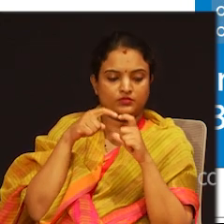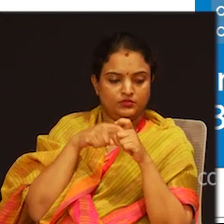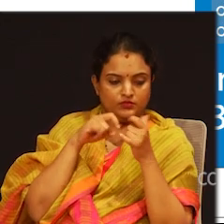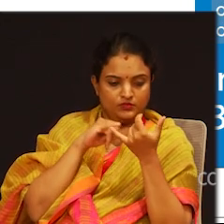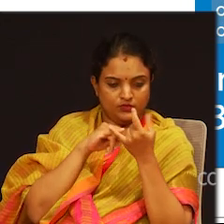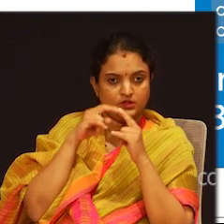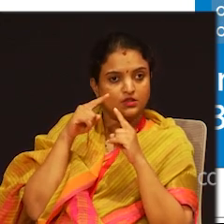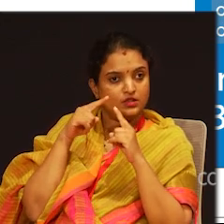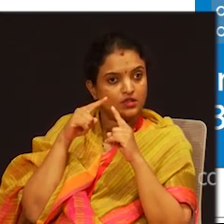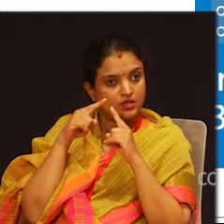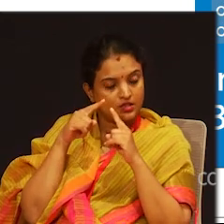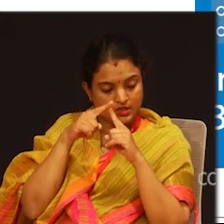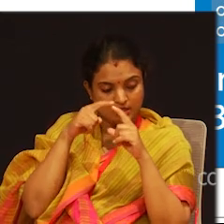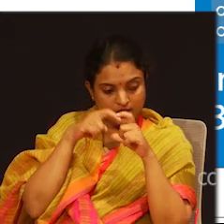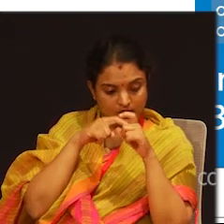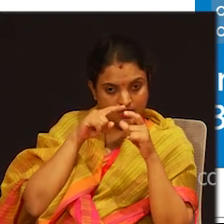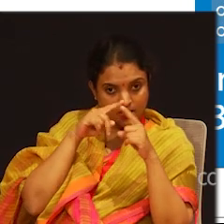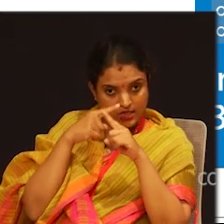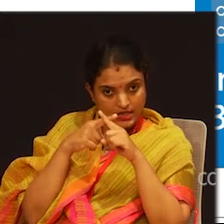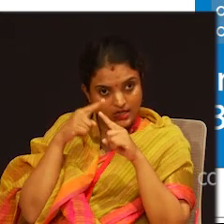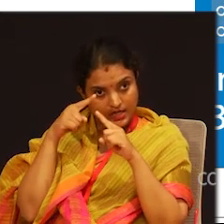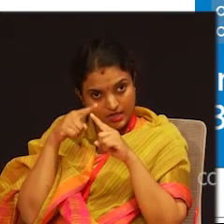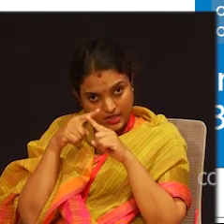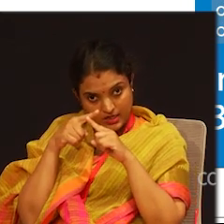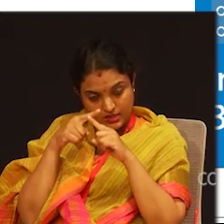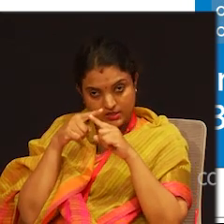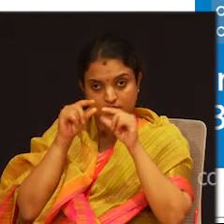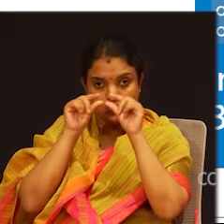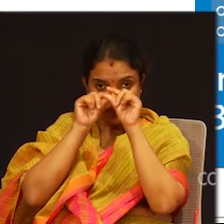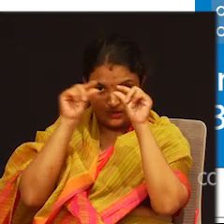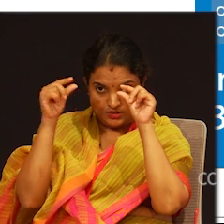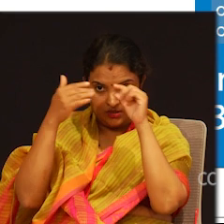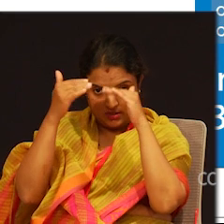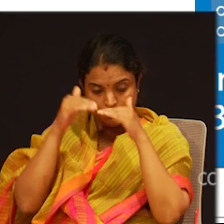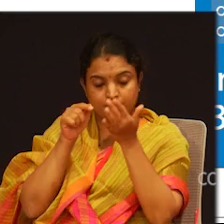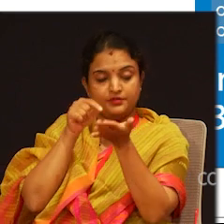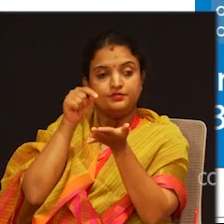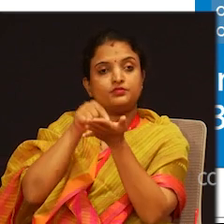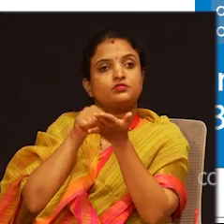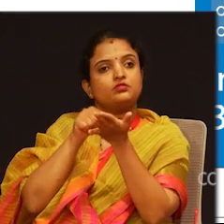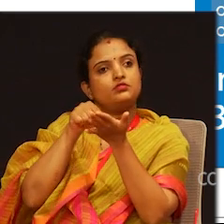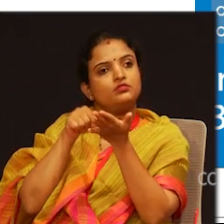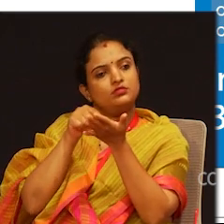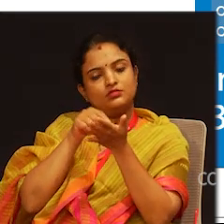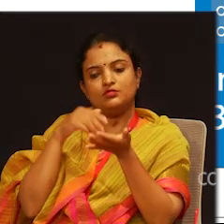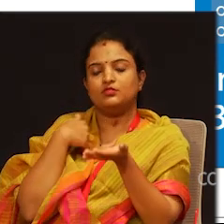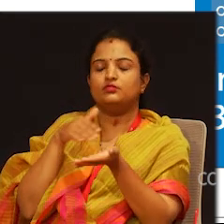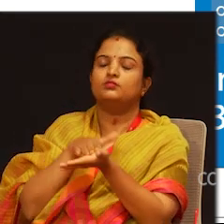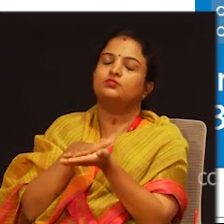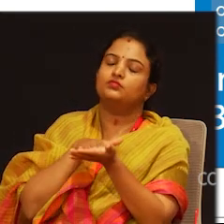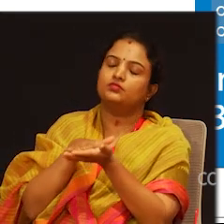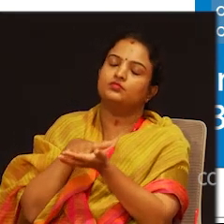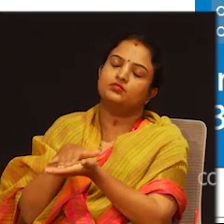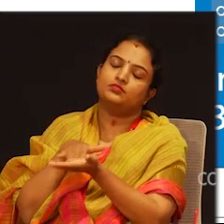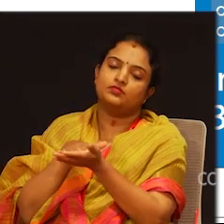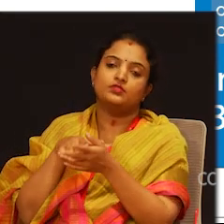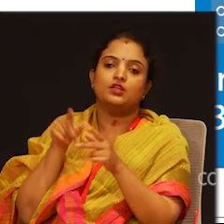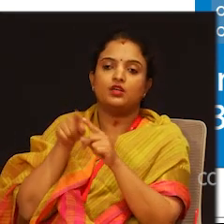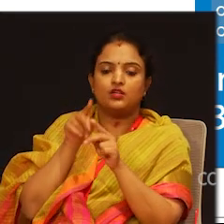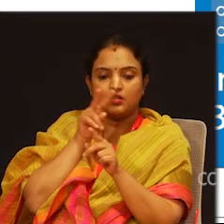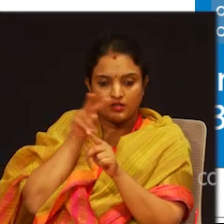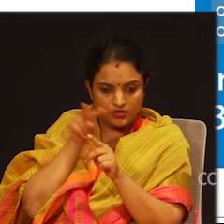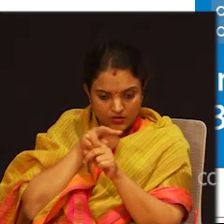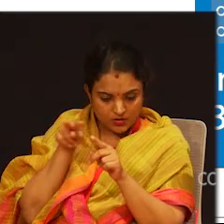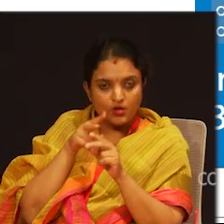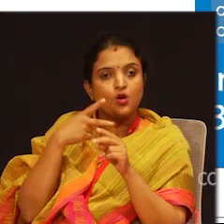braille below the text. Okay? So a visually challenged child and a sighted